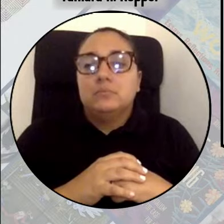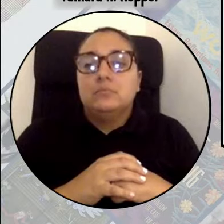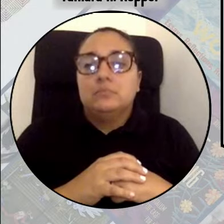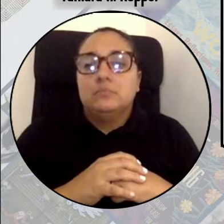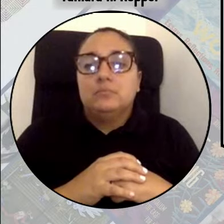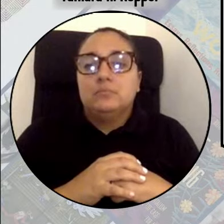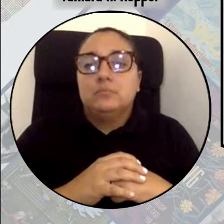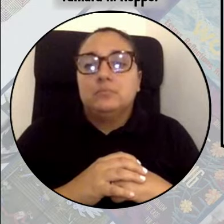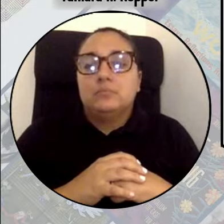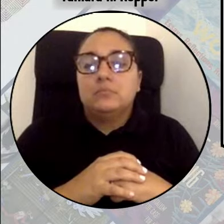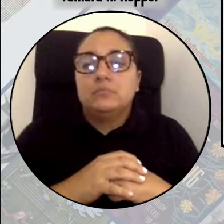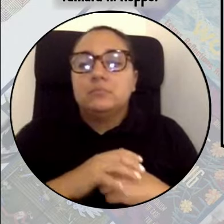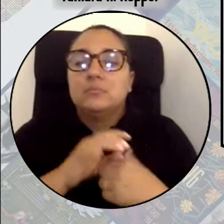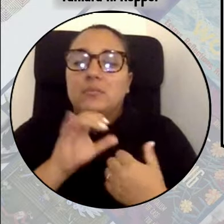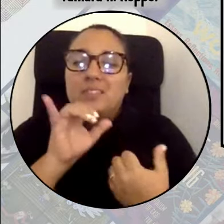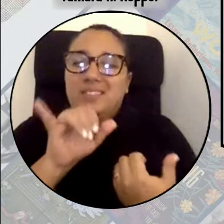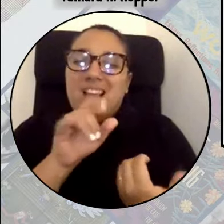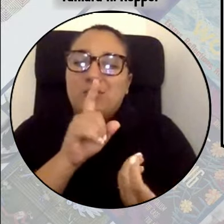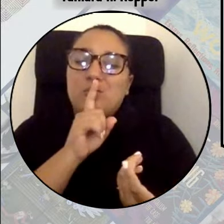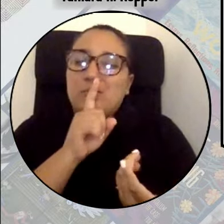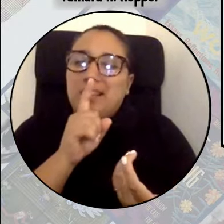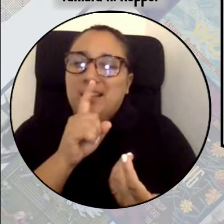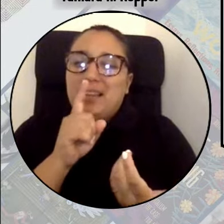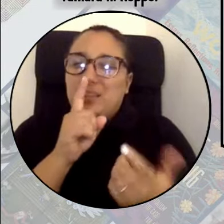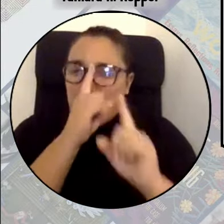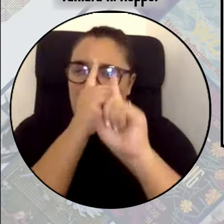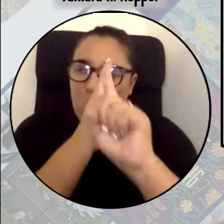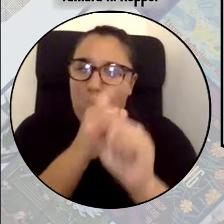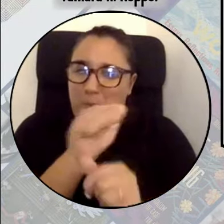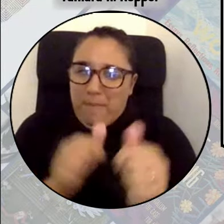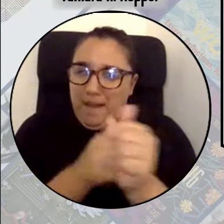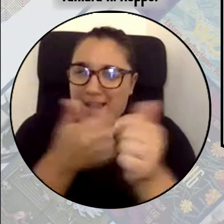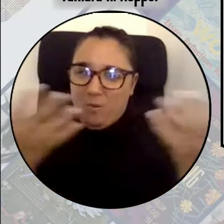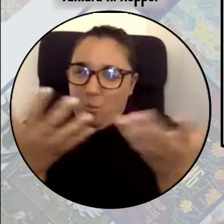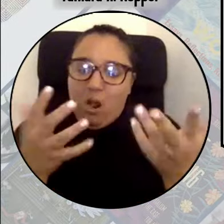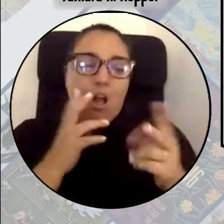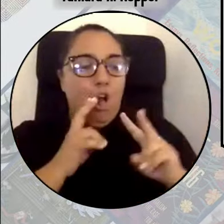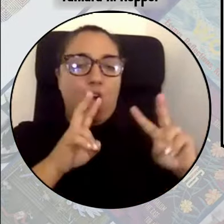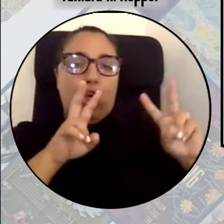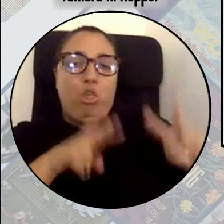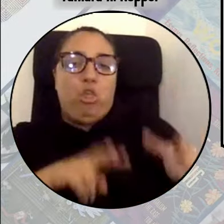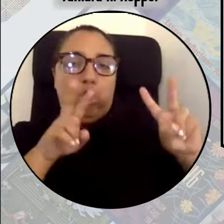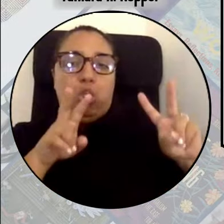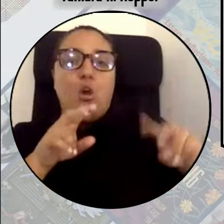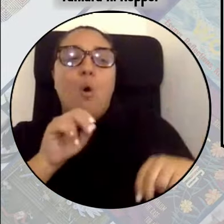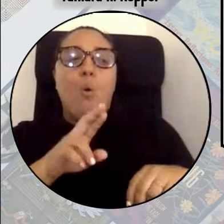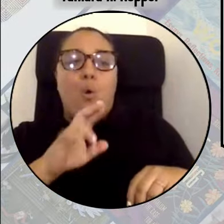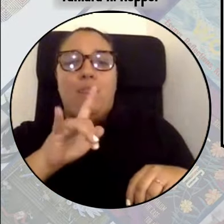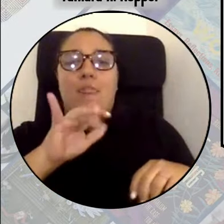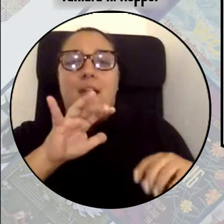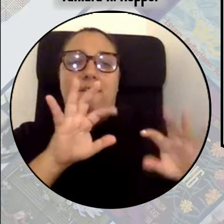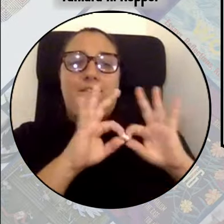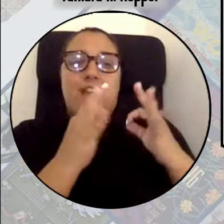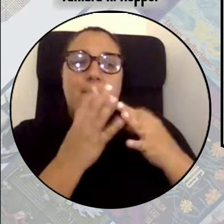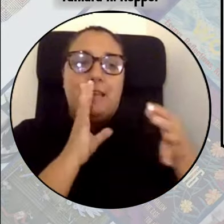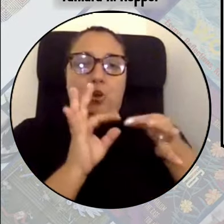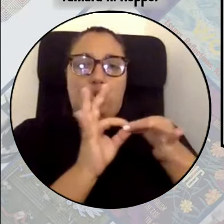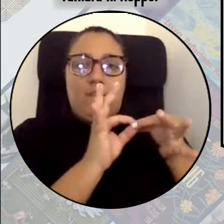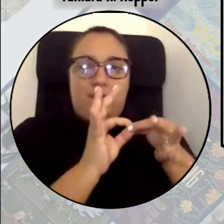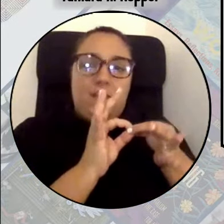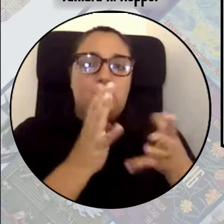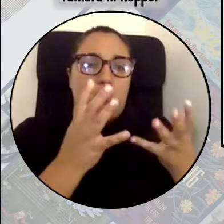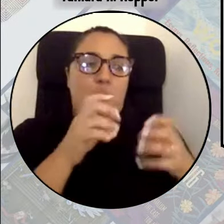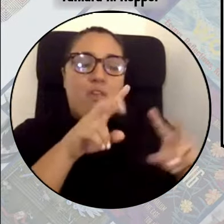vilify and get a lack of support for family reunification. Just really quickly, if you didn't